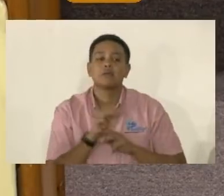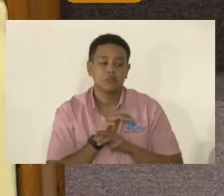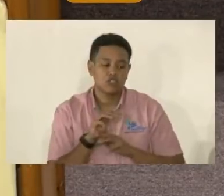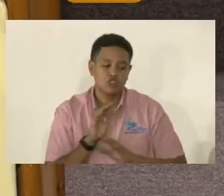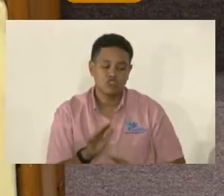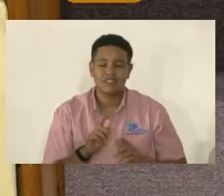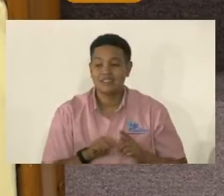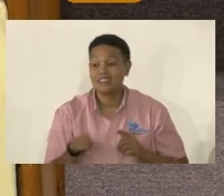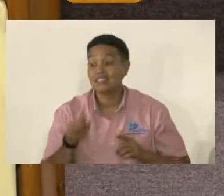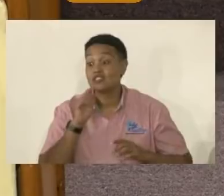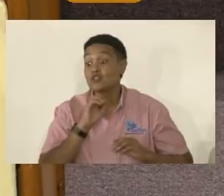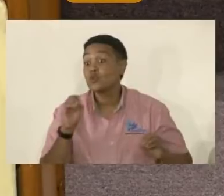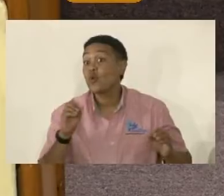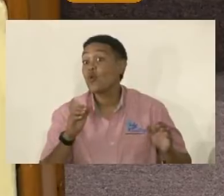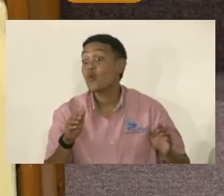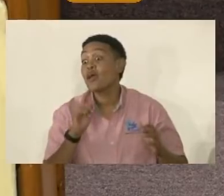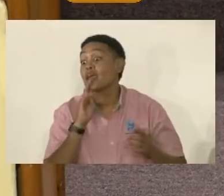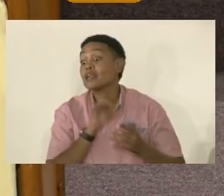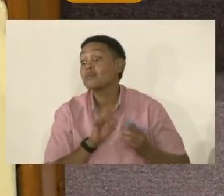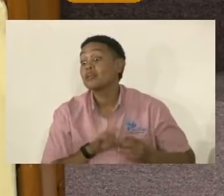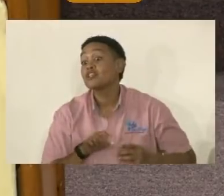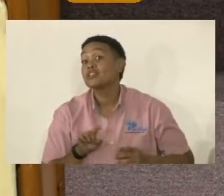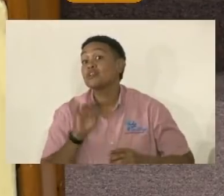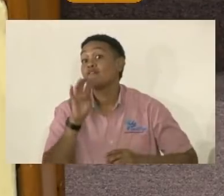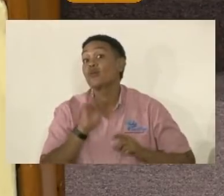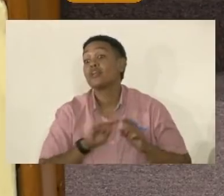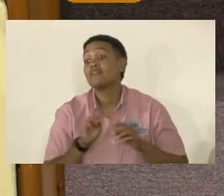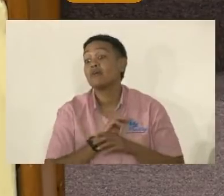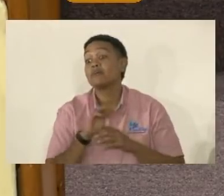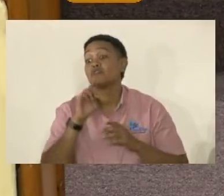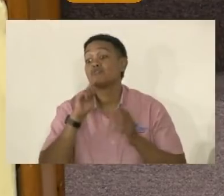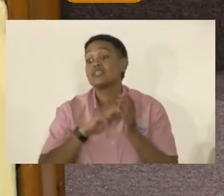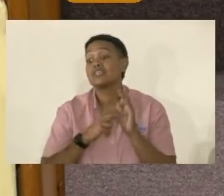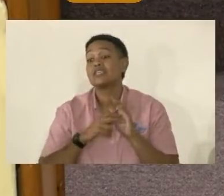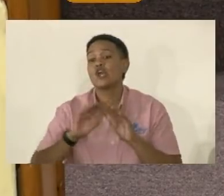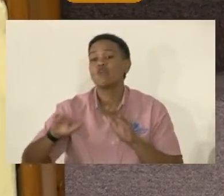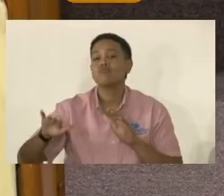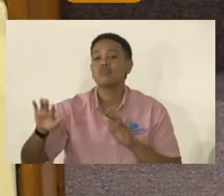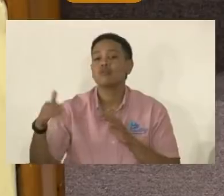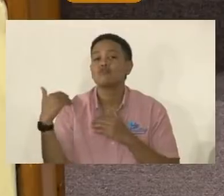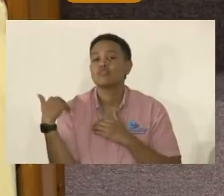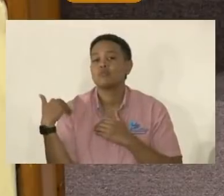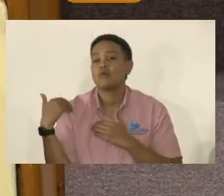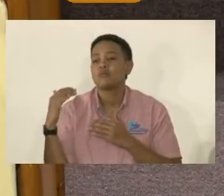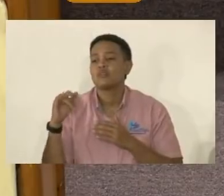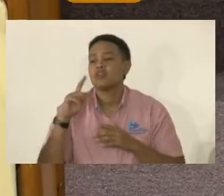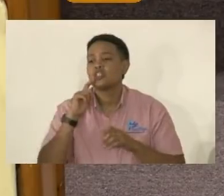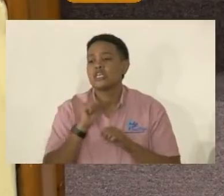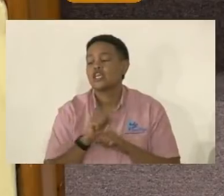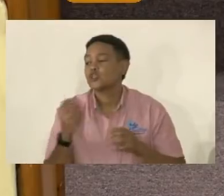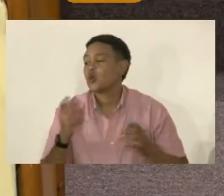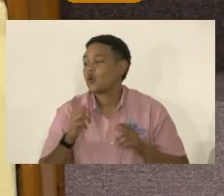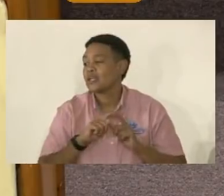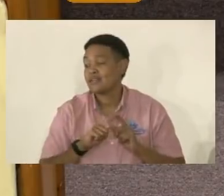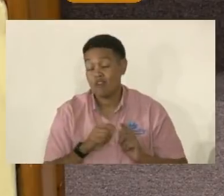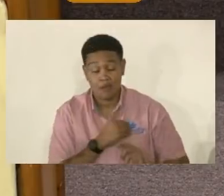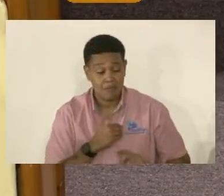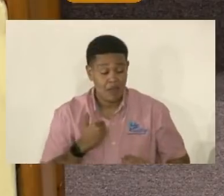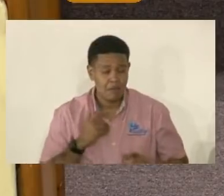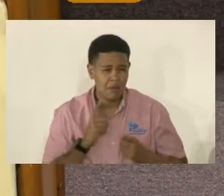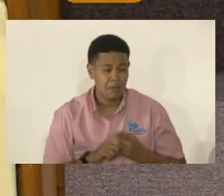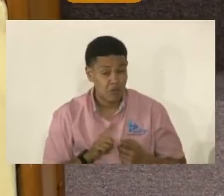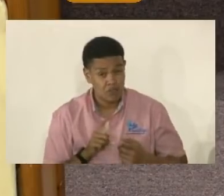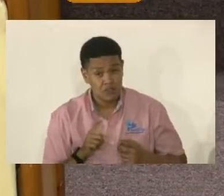This is in no way, in mentioning these four ministries, intended to shirk responsibility rather to ensure colleagues and